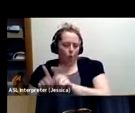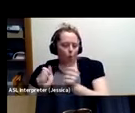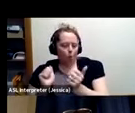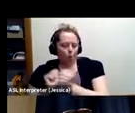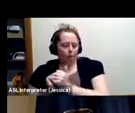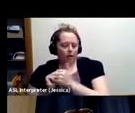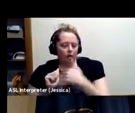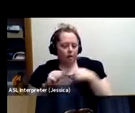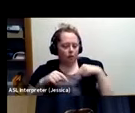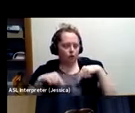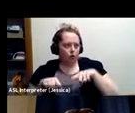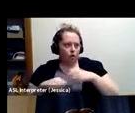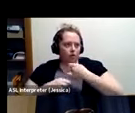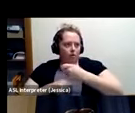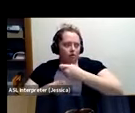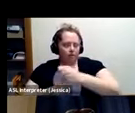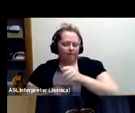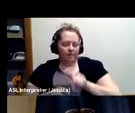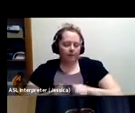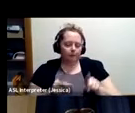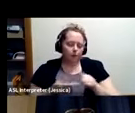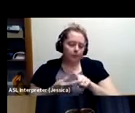Okay, let's see.